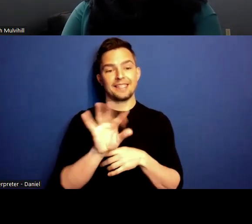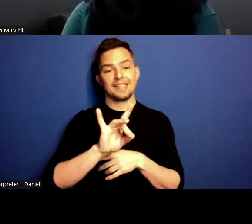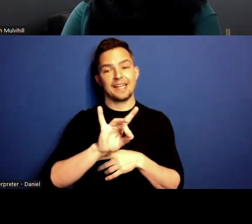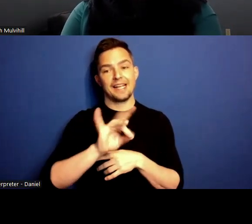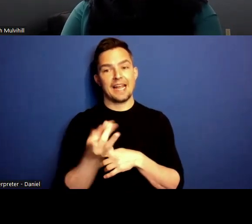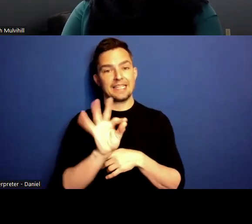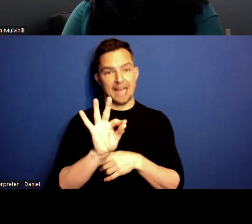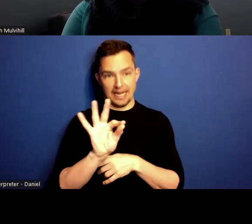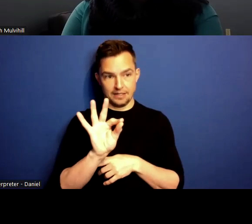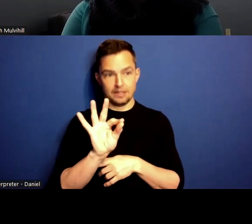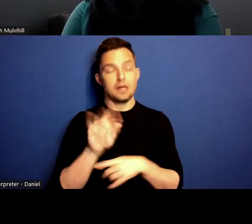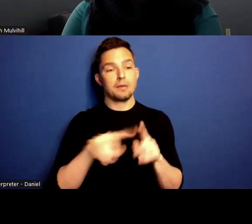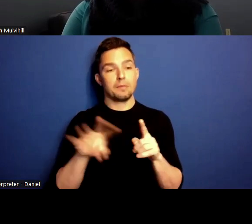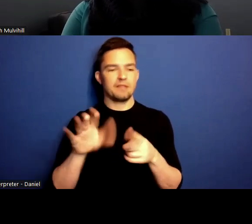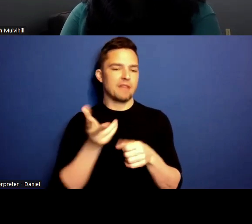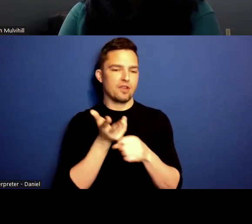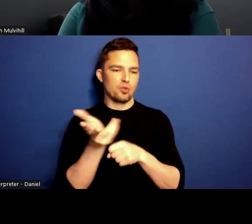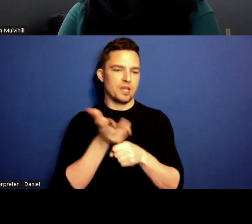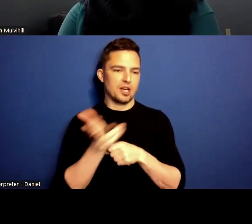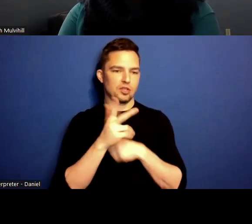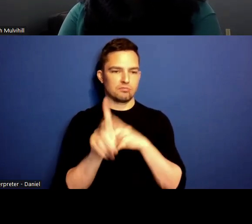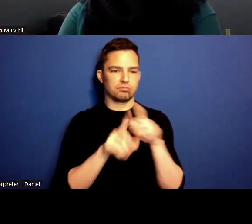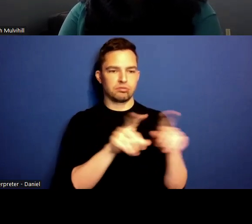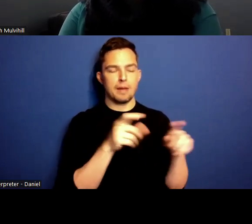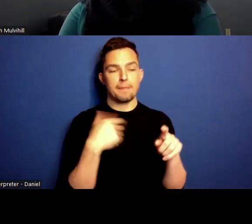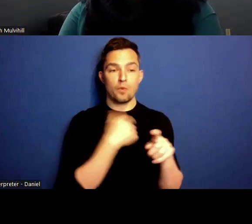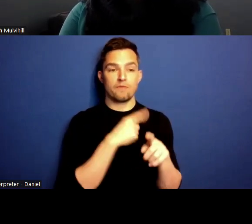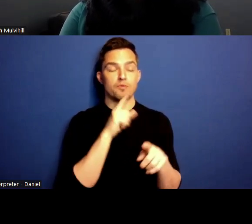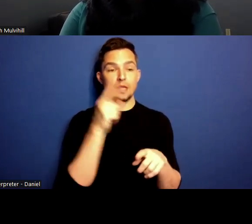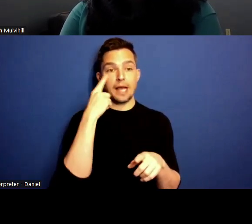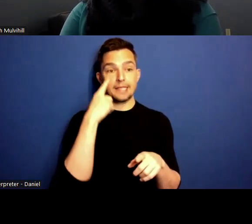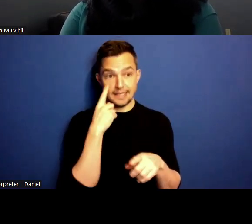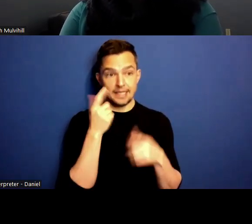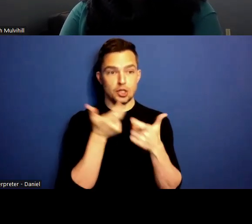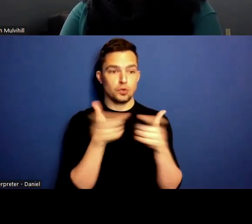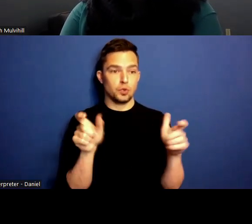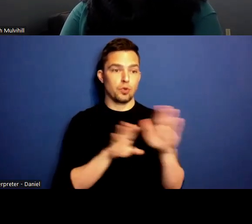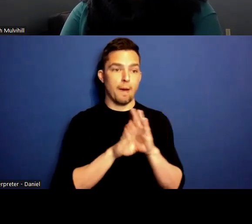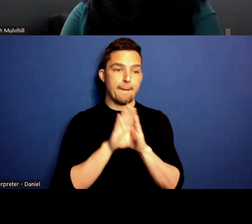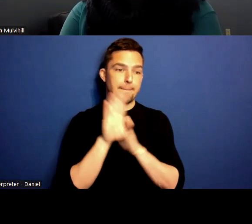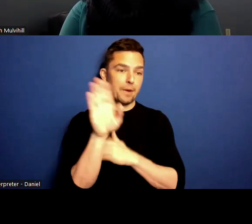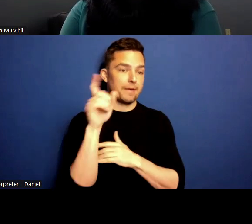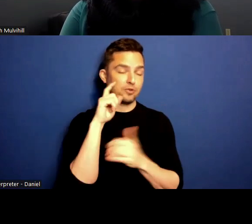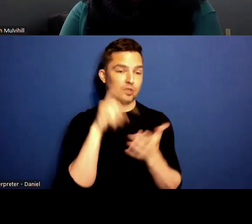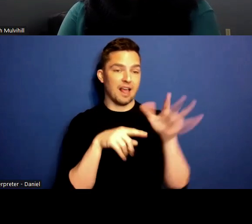I noted, it does occur every 3 years, but we've really seen a big jump, as you can